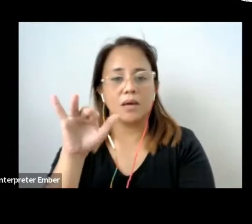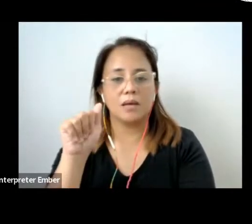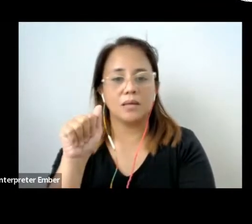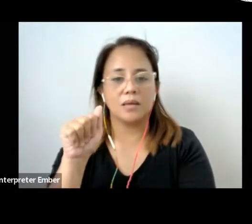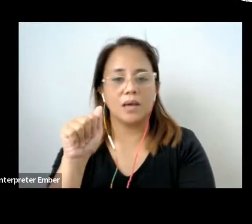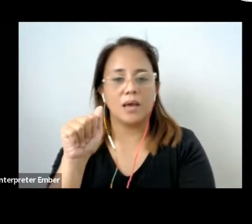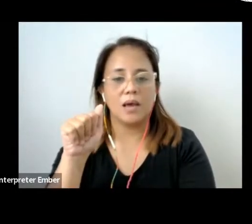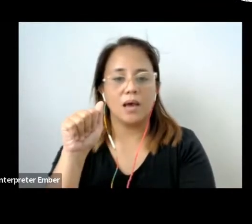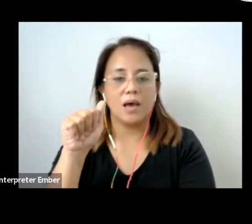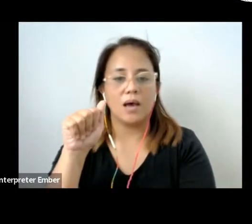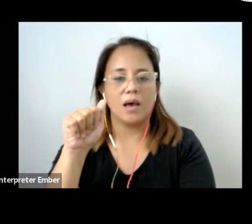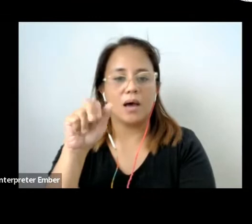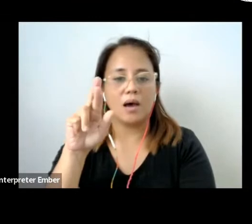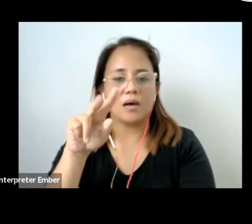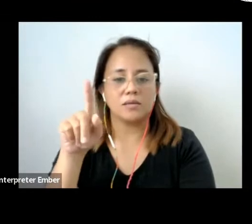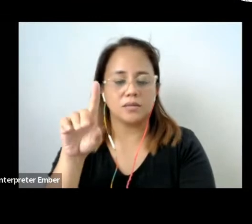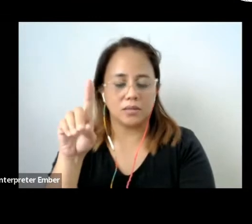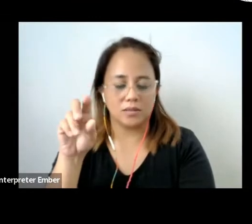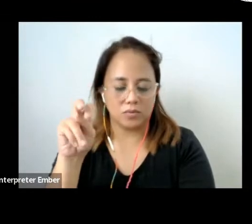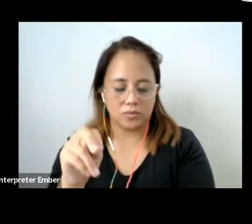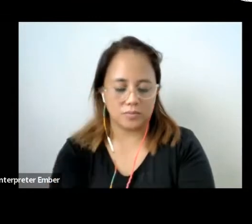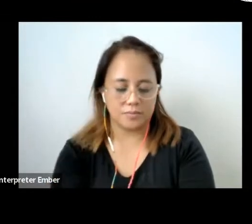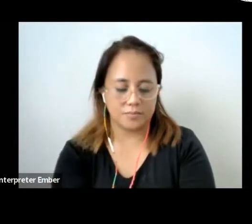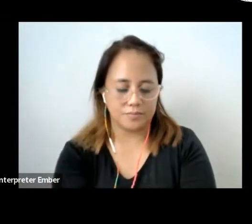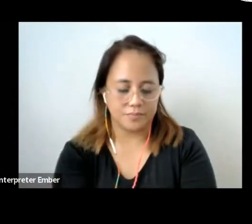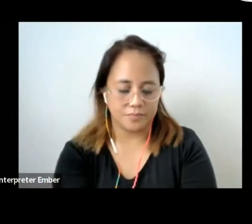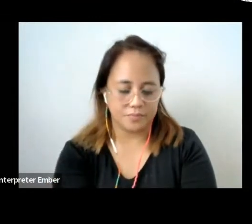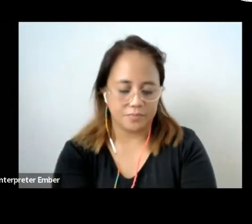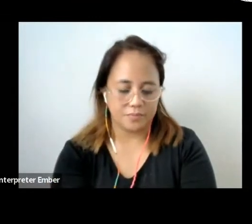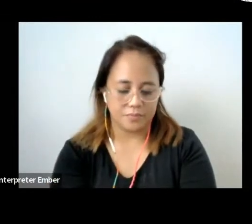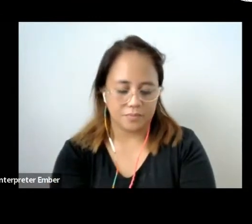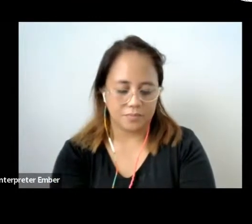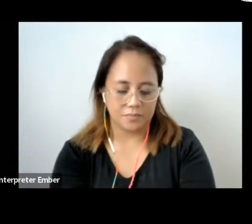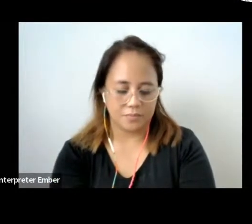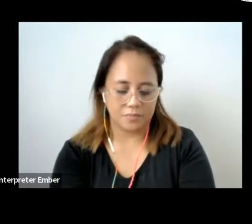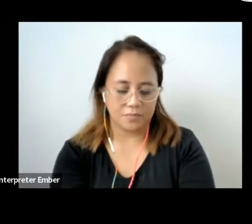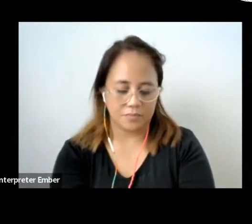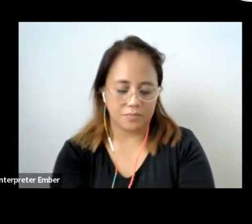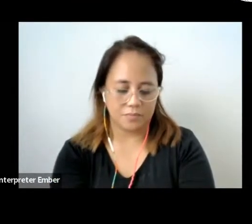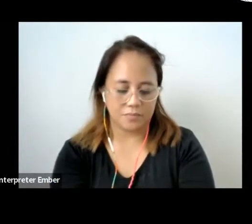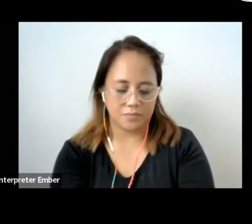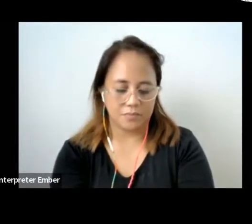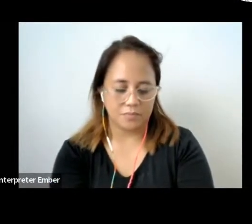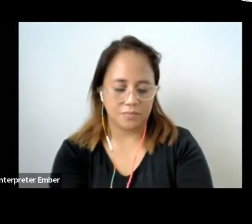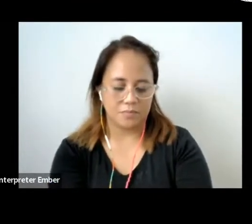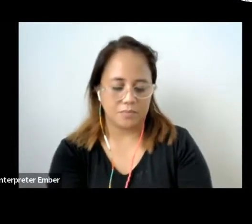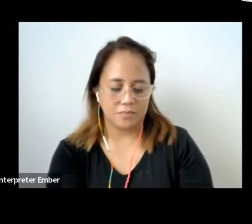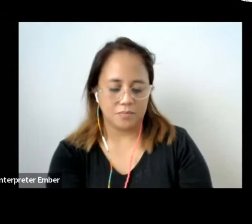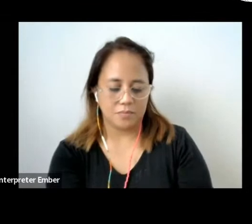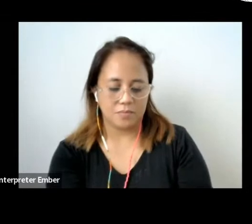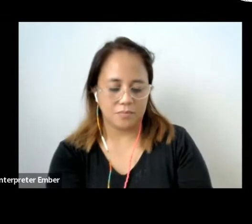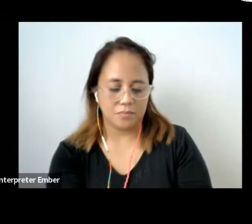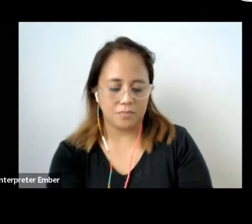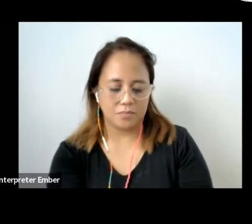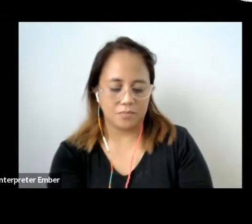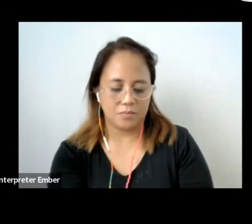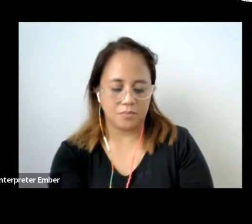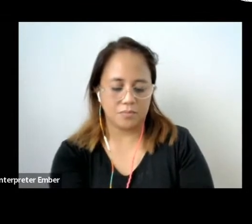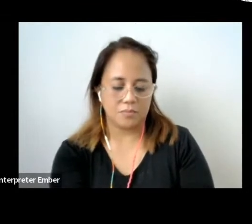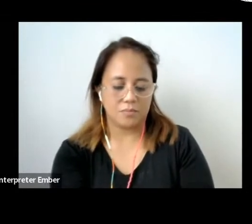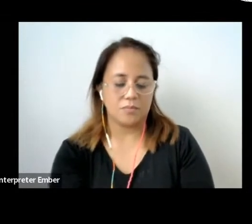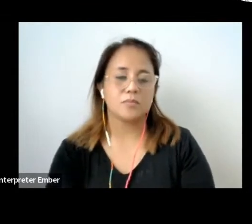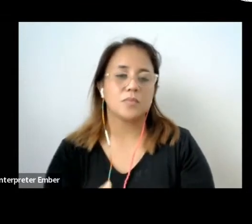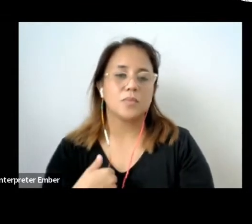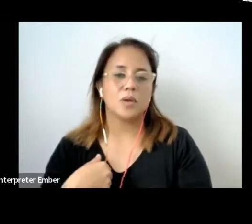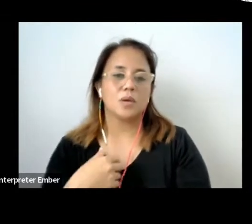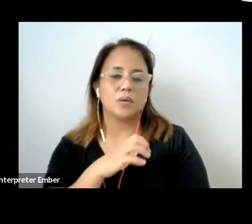Magandang umaga po, Your Honor. Salamat po sa pag-imbita sa amin. Kami po sa Movement for Safe and